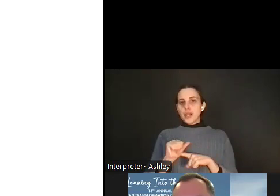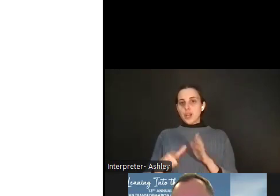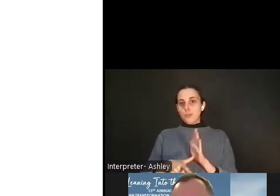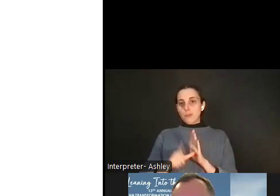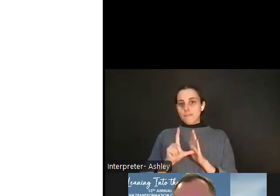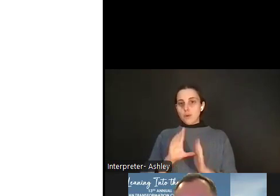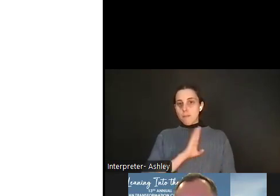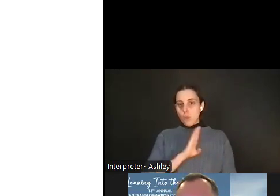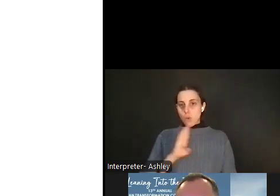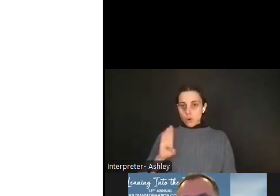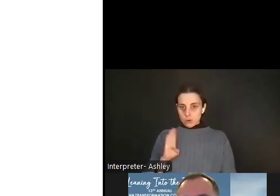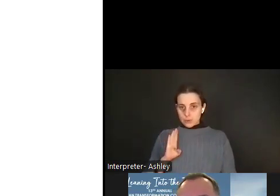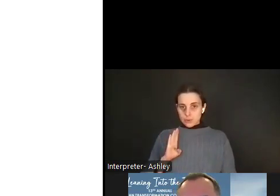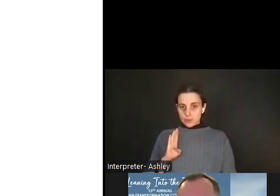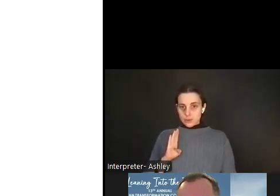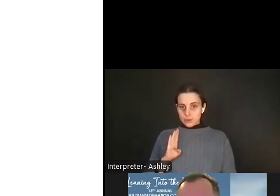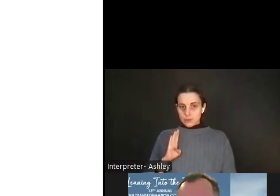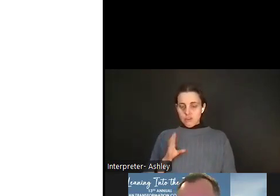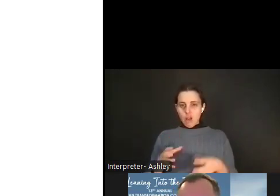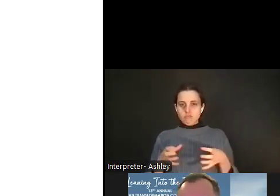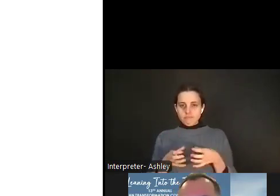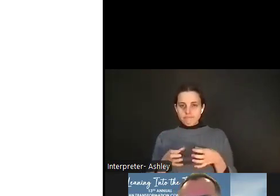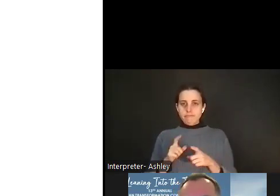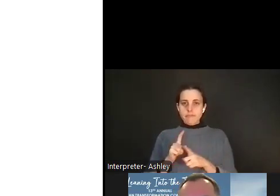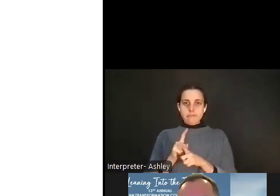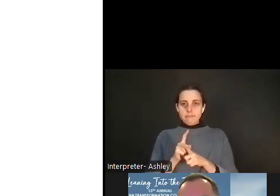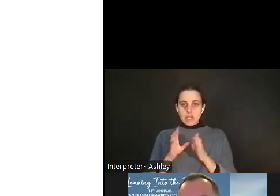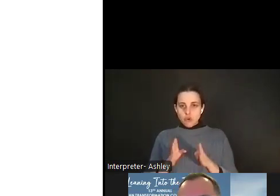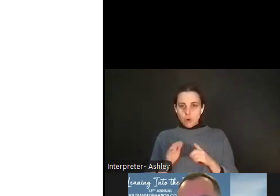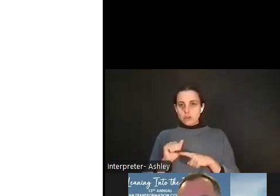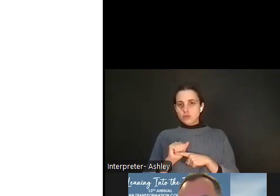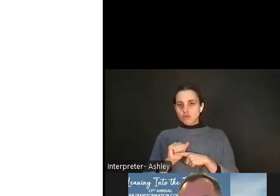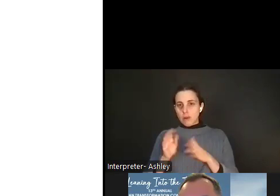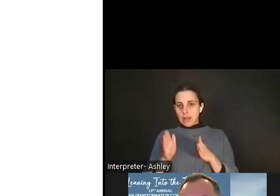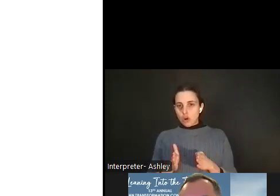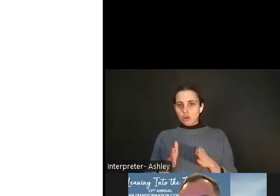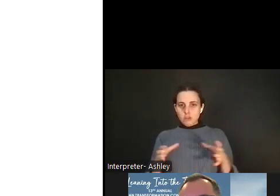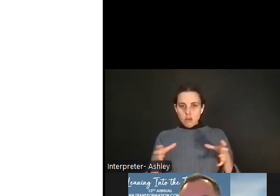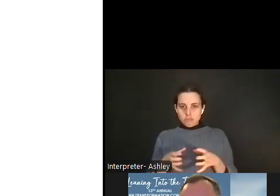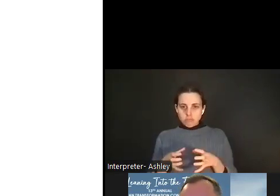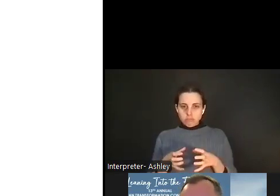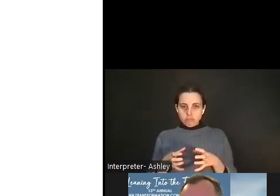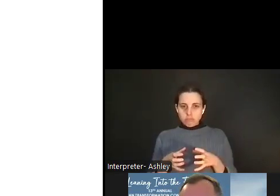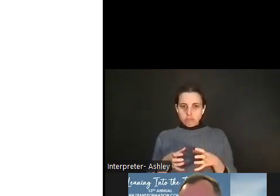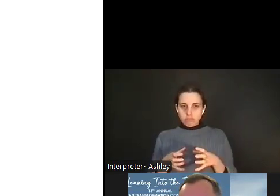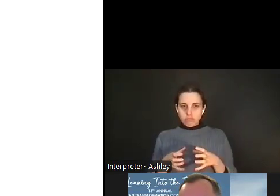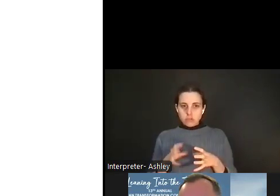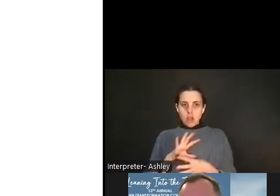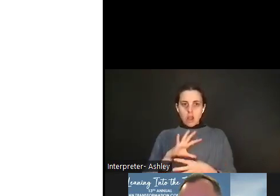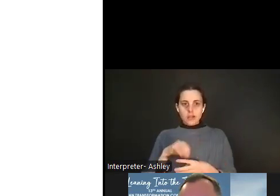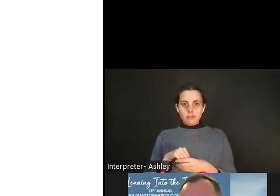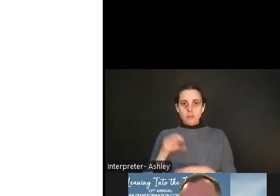composed of all of our mentors and trainers of Lean, and that composes our OE governance.